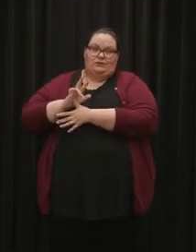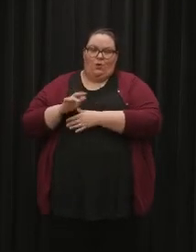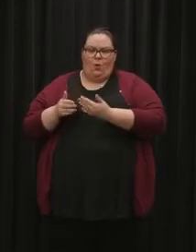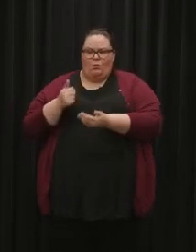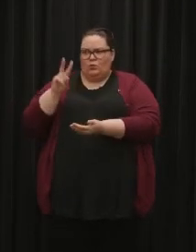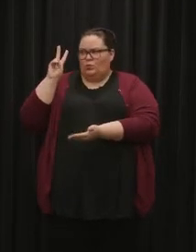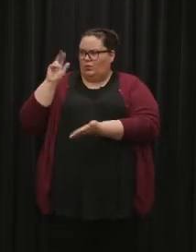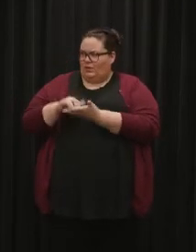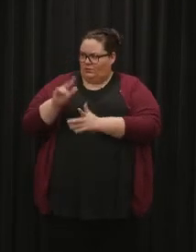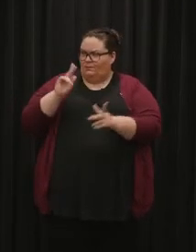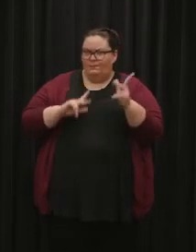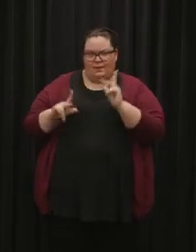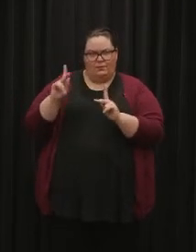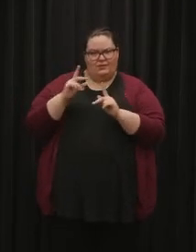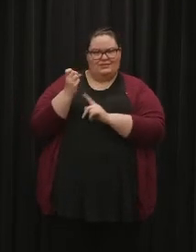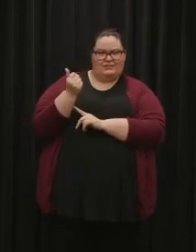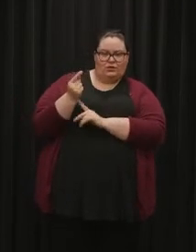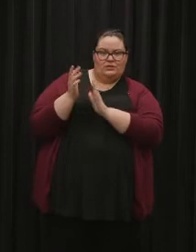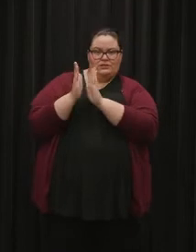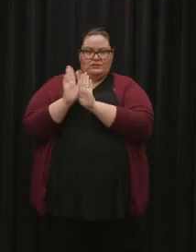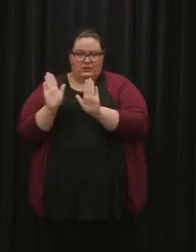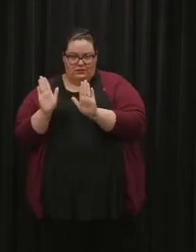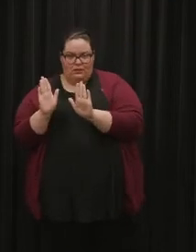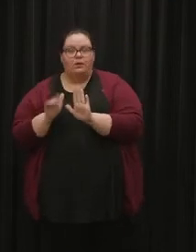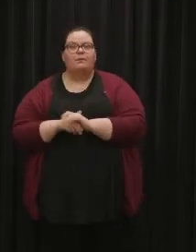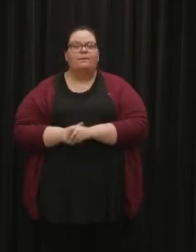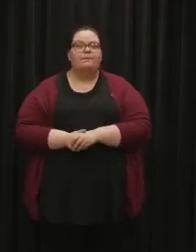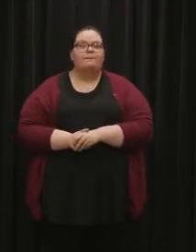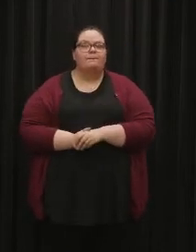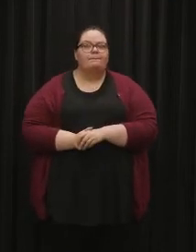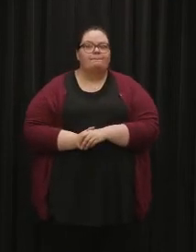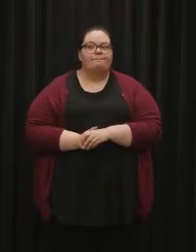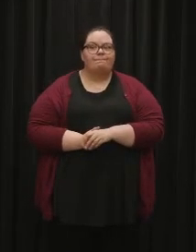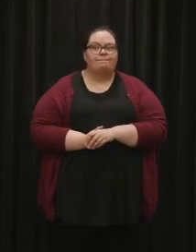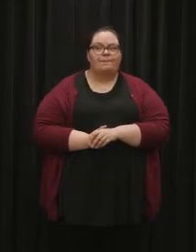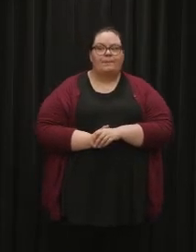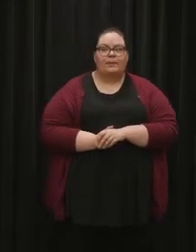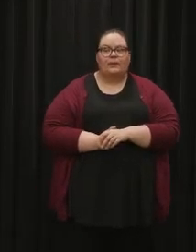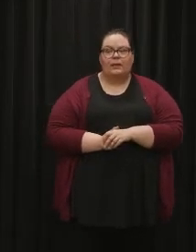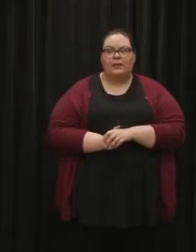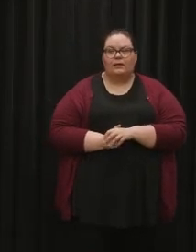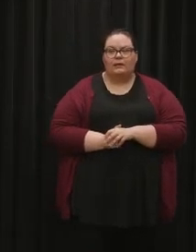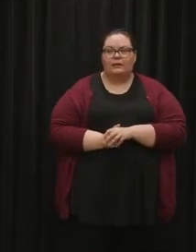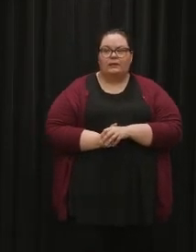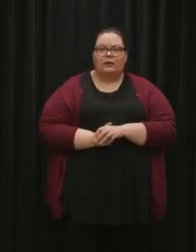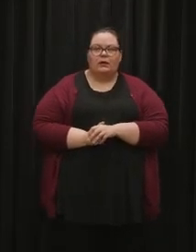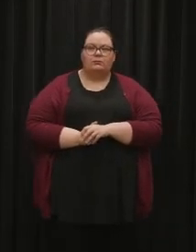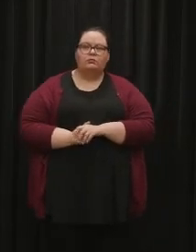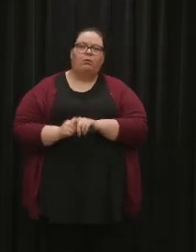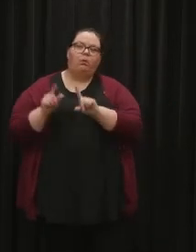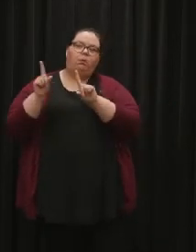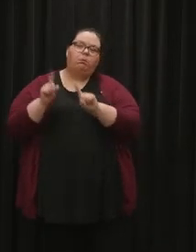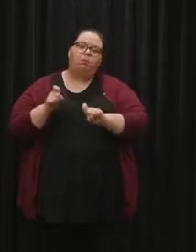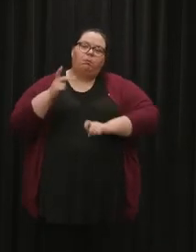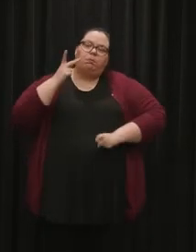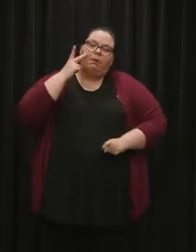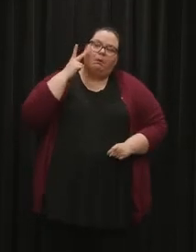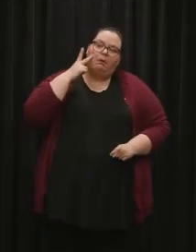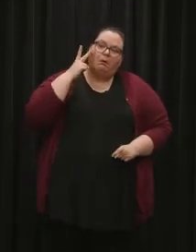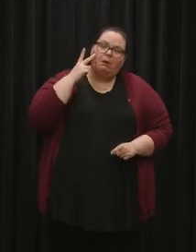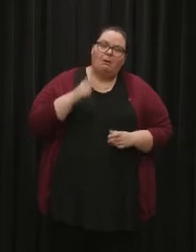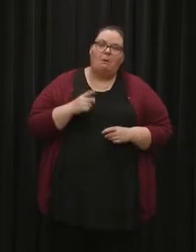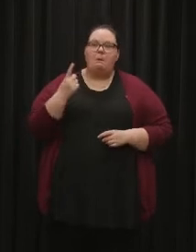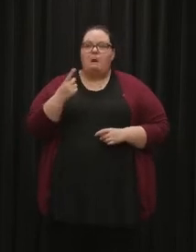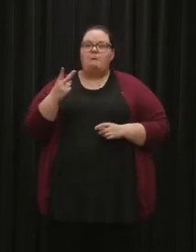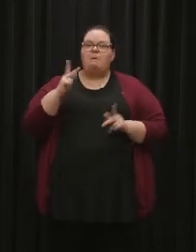2,000, almost 2,000 people on Saturday and Sunday, and so it's not just a test and vaccinating